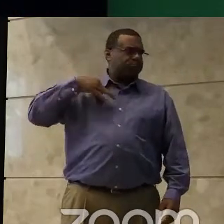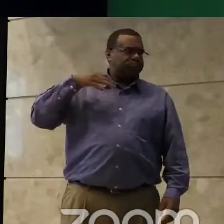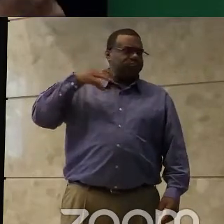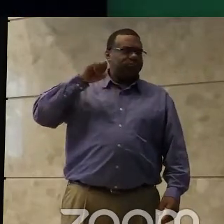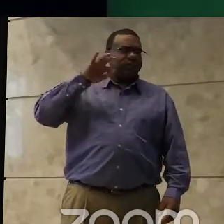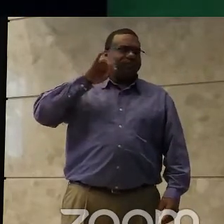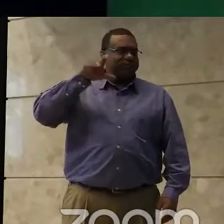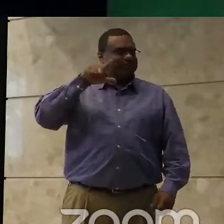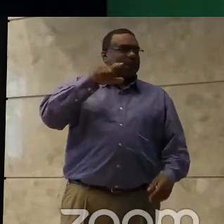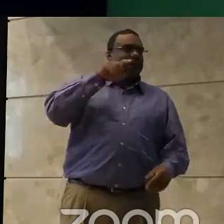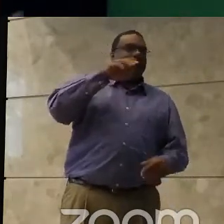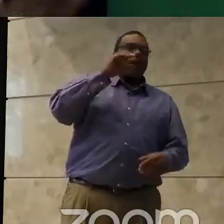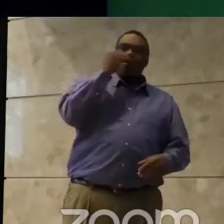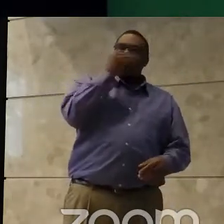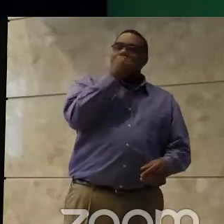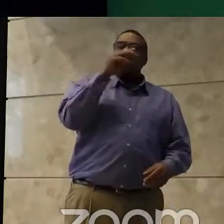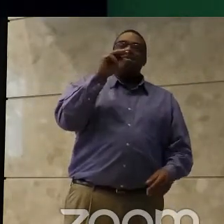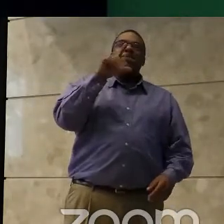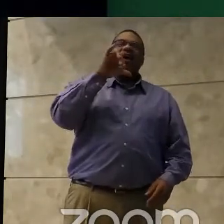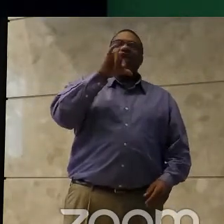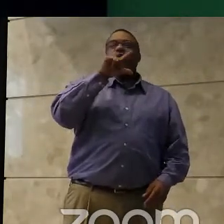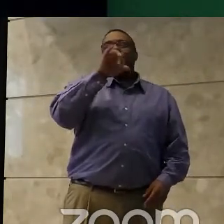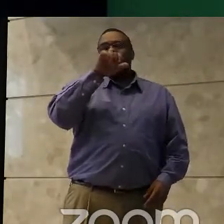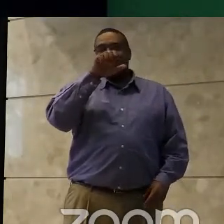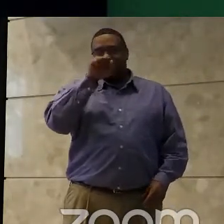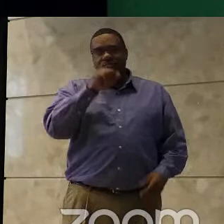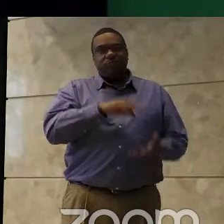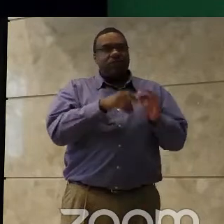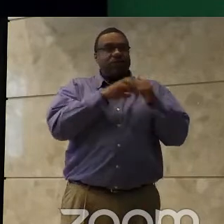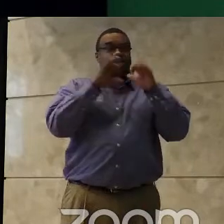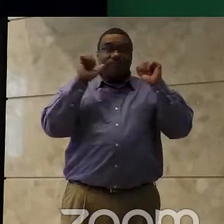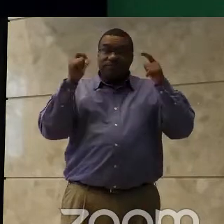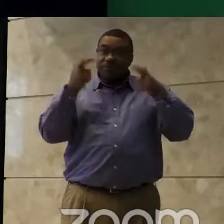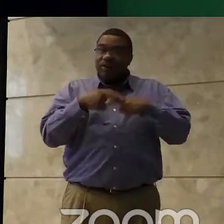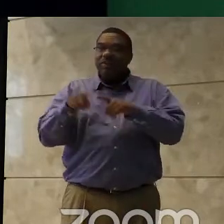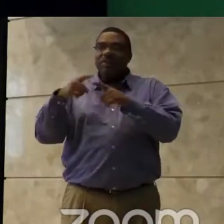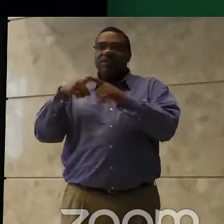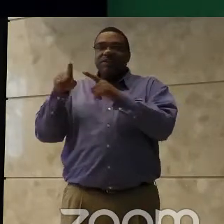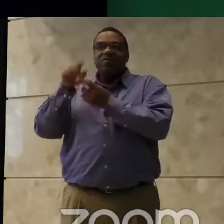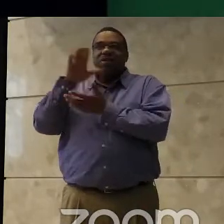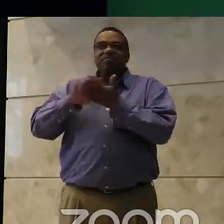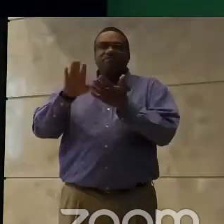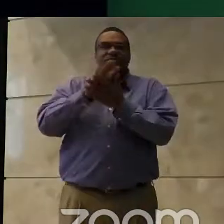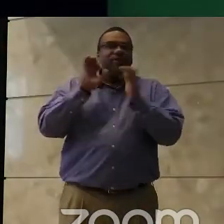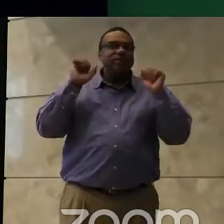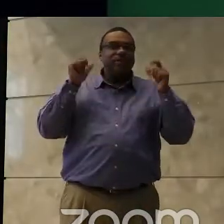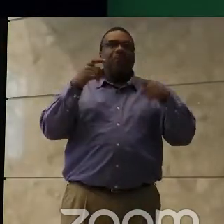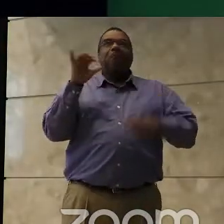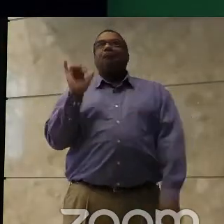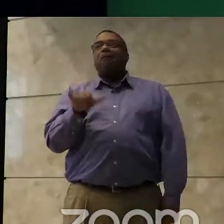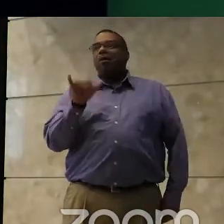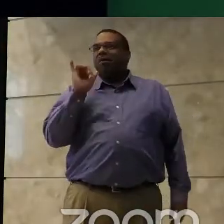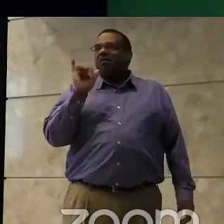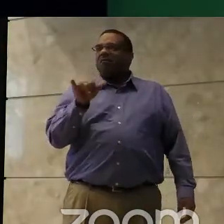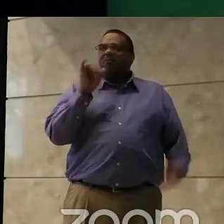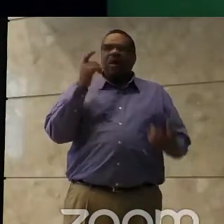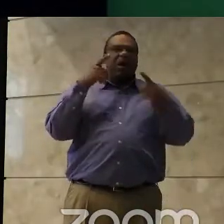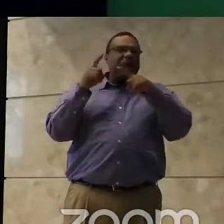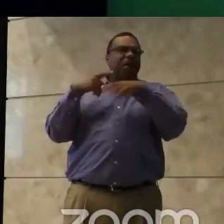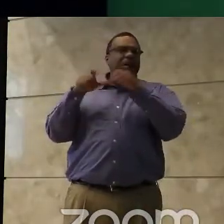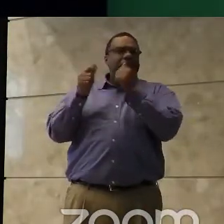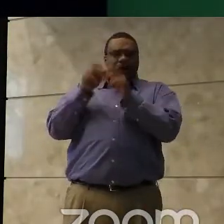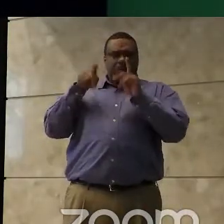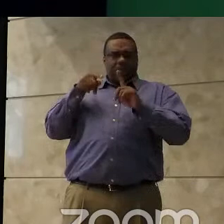point, somebody's in the beauty parlor and they're clearly lying, and all the cosmetologists are looking at each other going, mm-hmm, mm-hmm. And as the